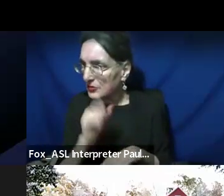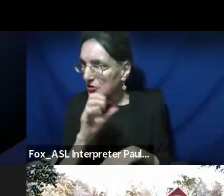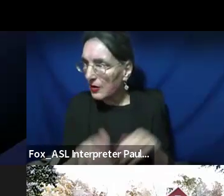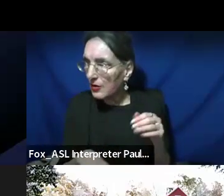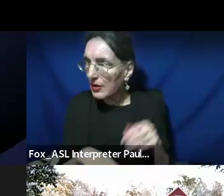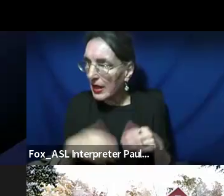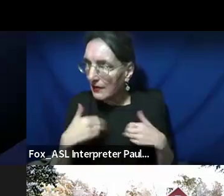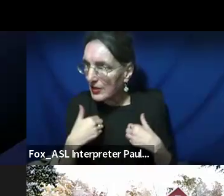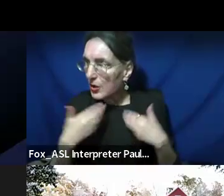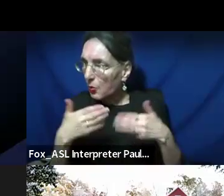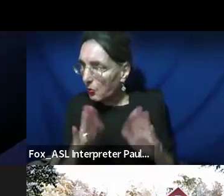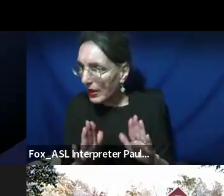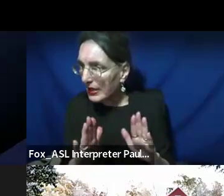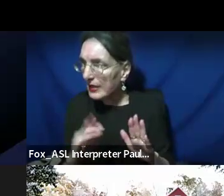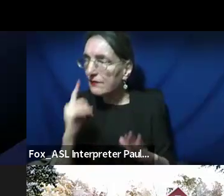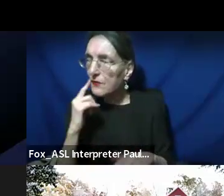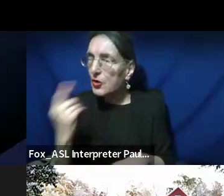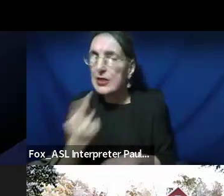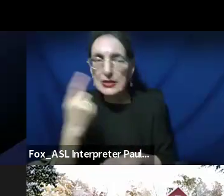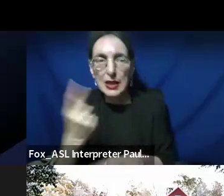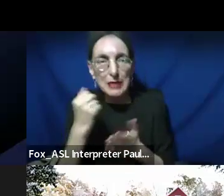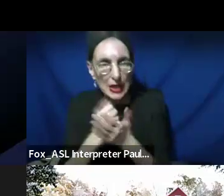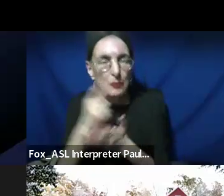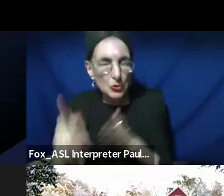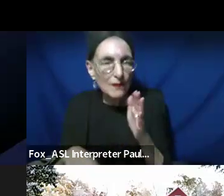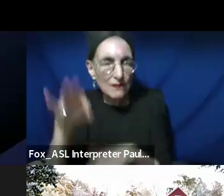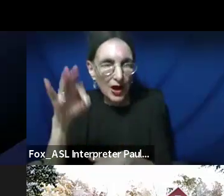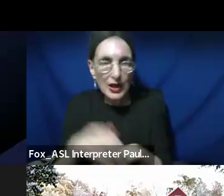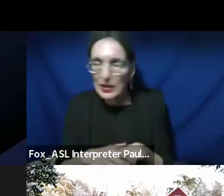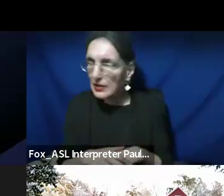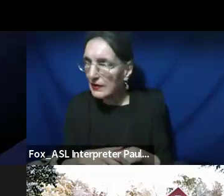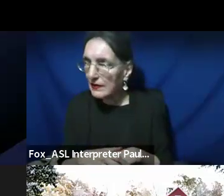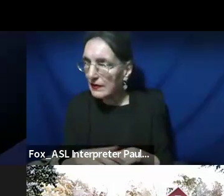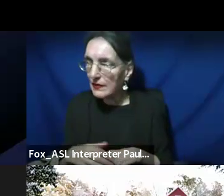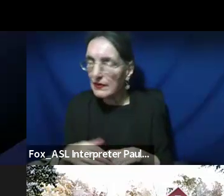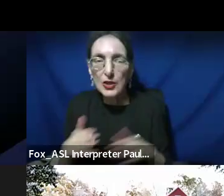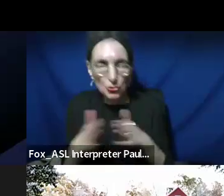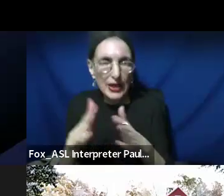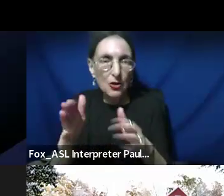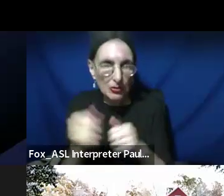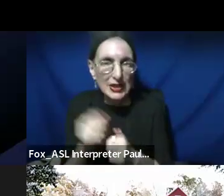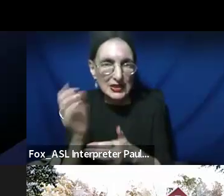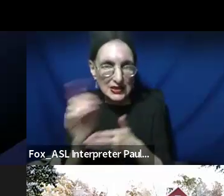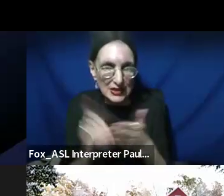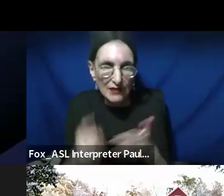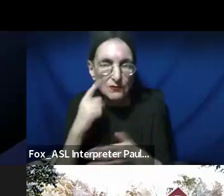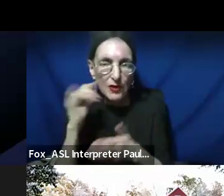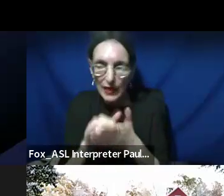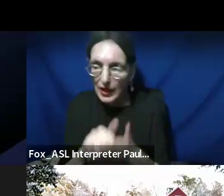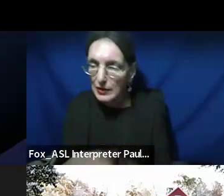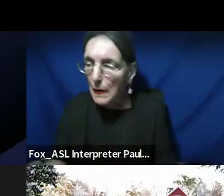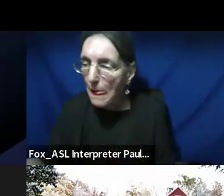to just have someone help you find the trailhead, because the trail might be designed for. But not just